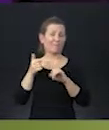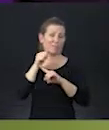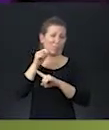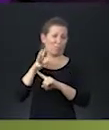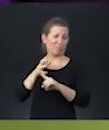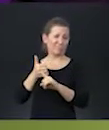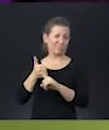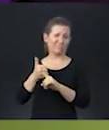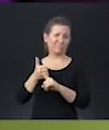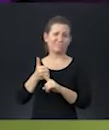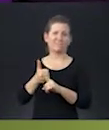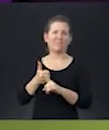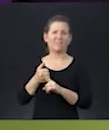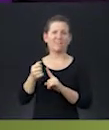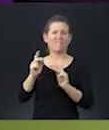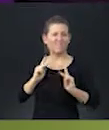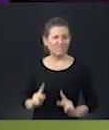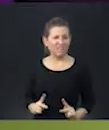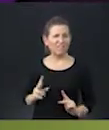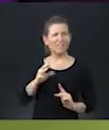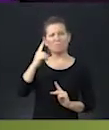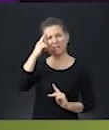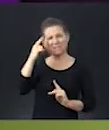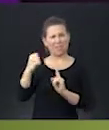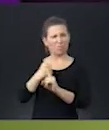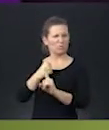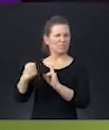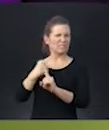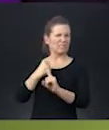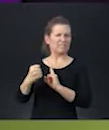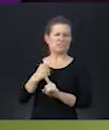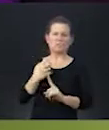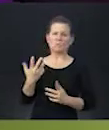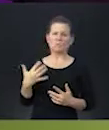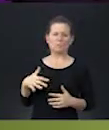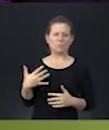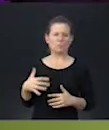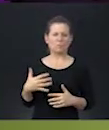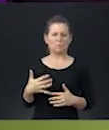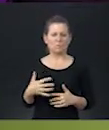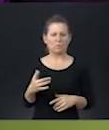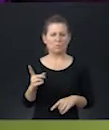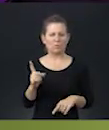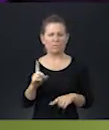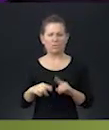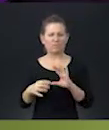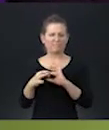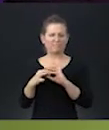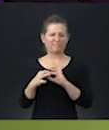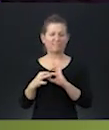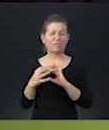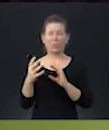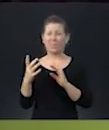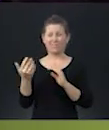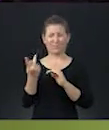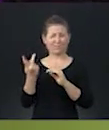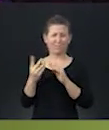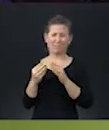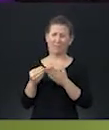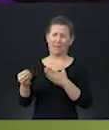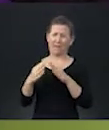but she was physically and mentally abusive towards me. And I just couldn't handle it. We bought a house together and